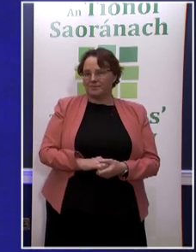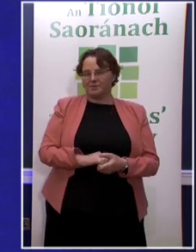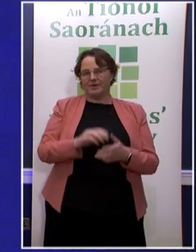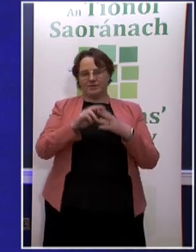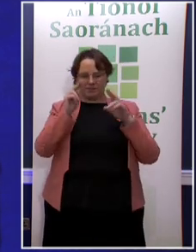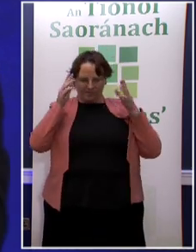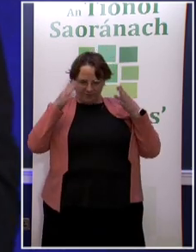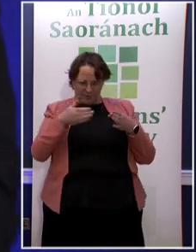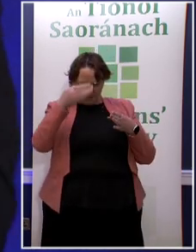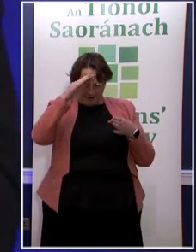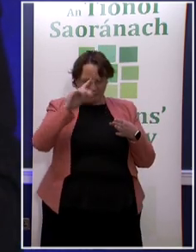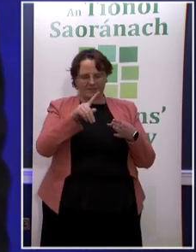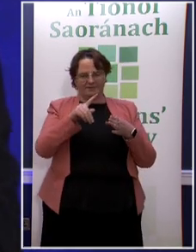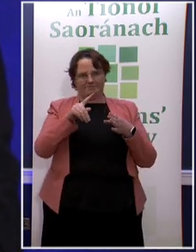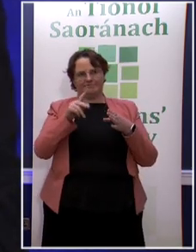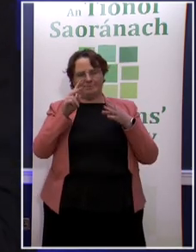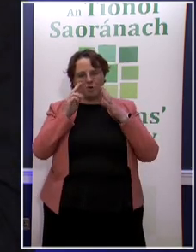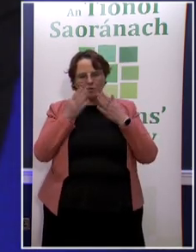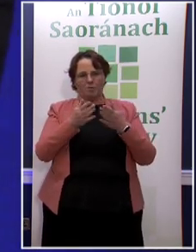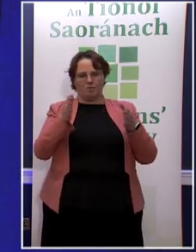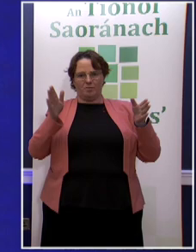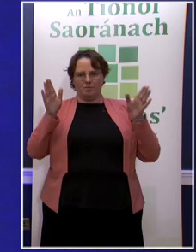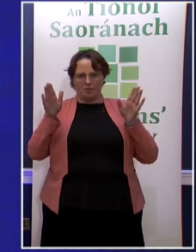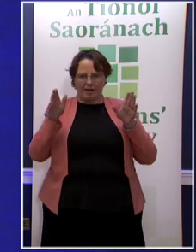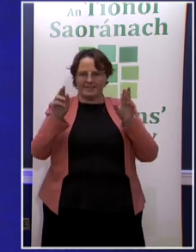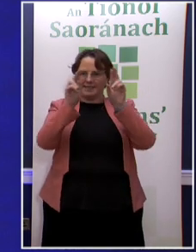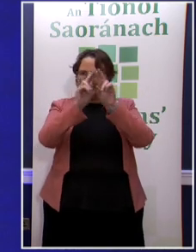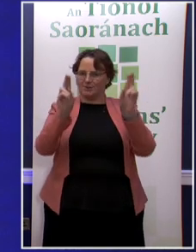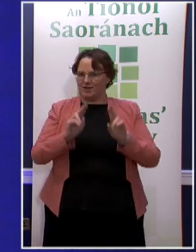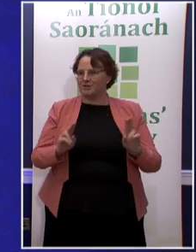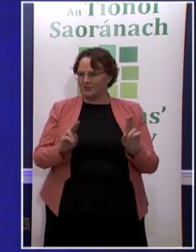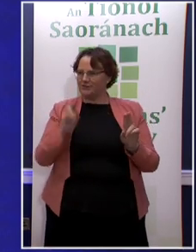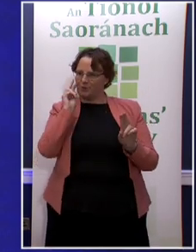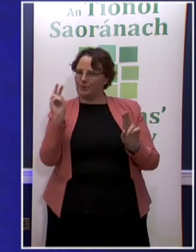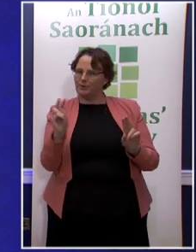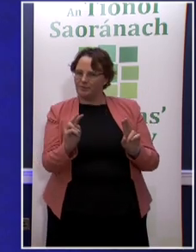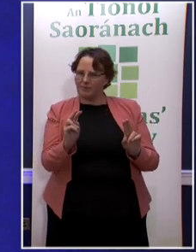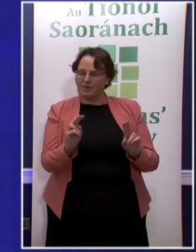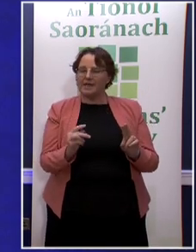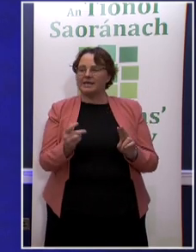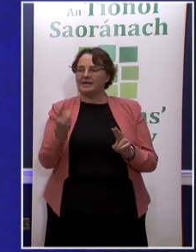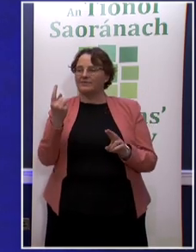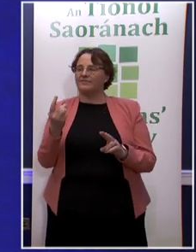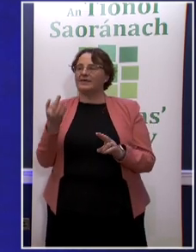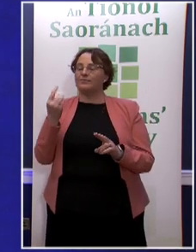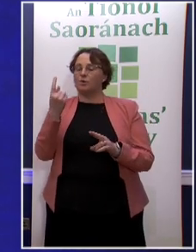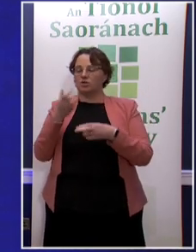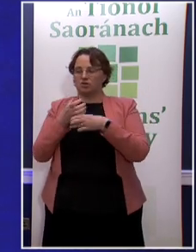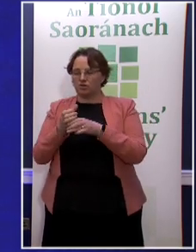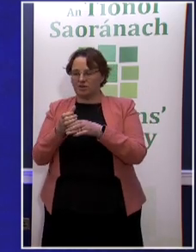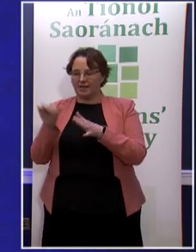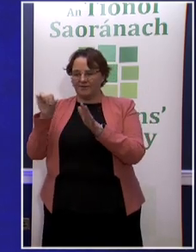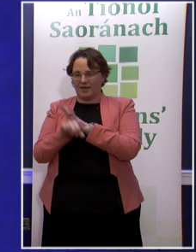perspective, all right? So nations working together to conserve the different habitats that they pass through. If one nation fails to protect